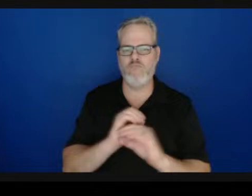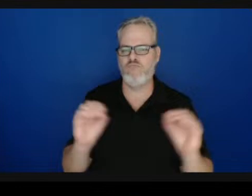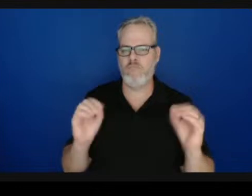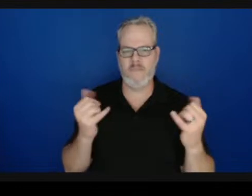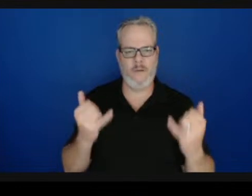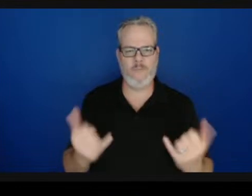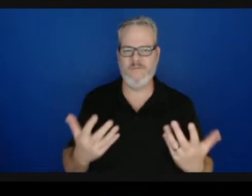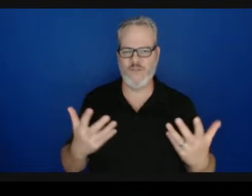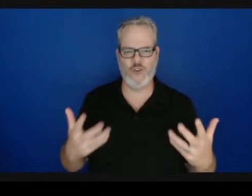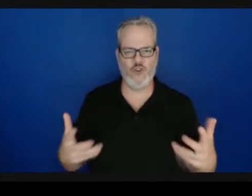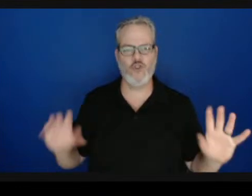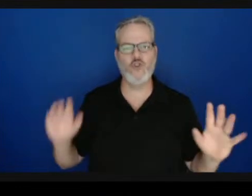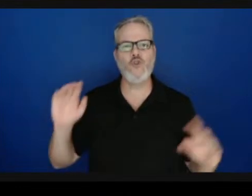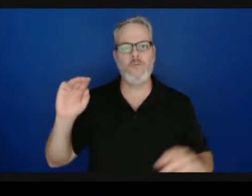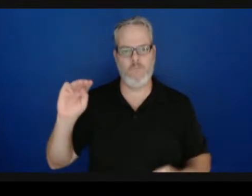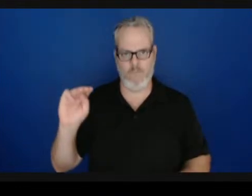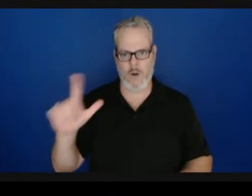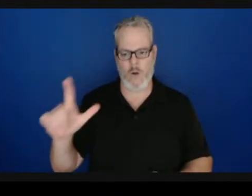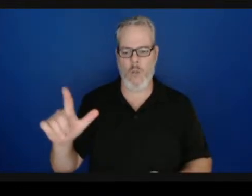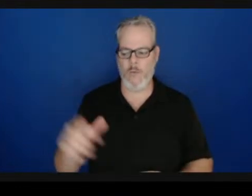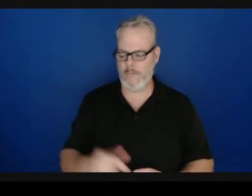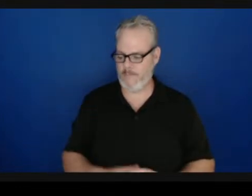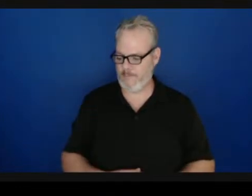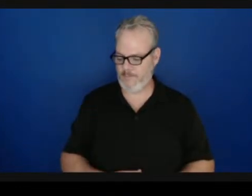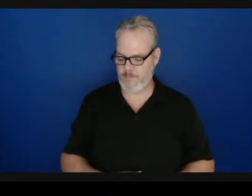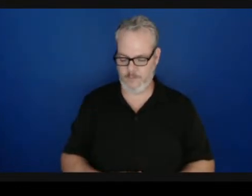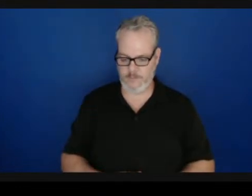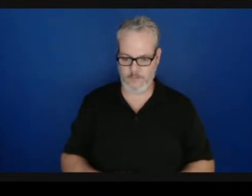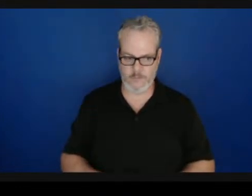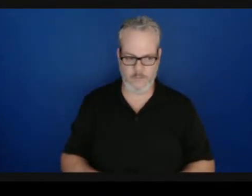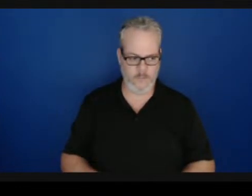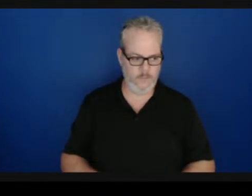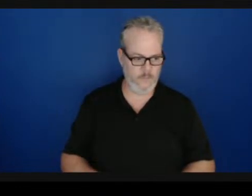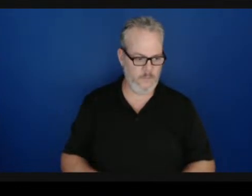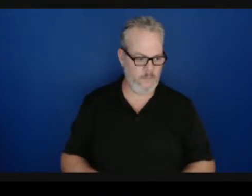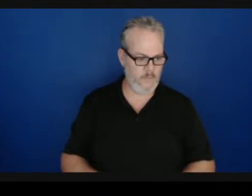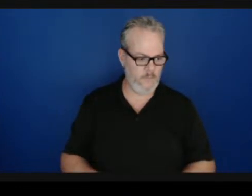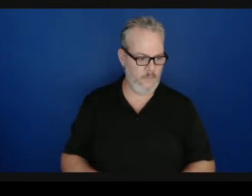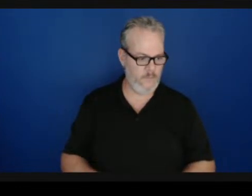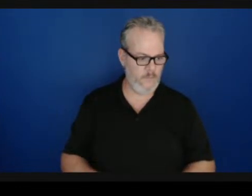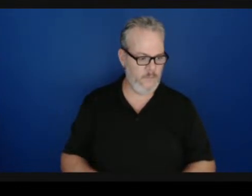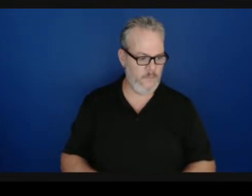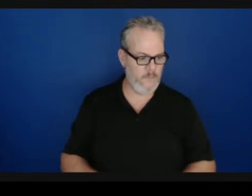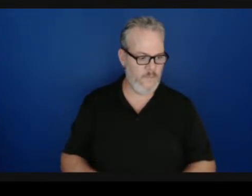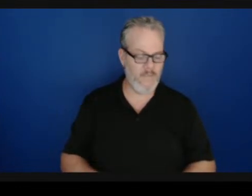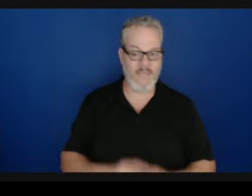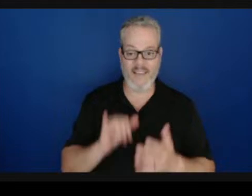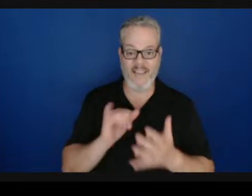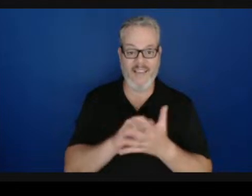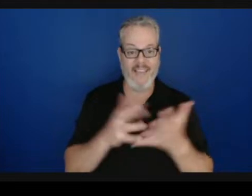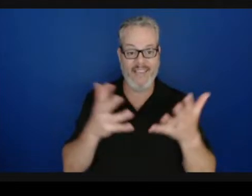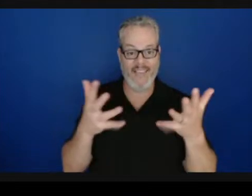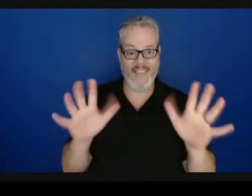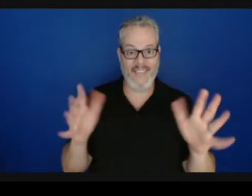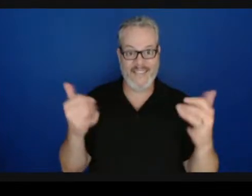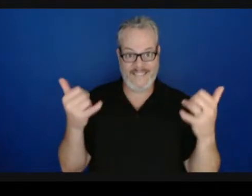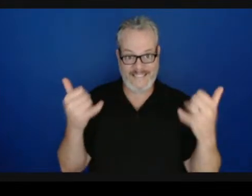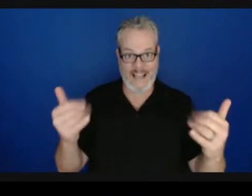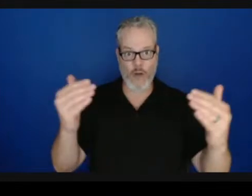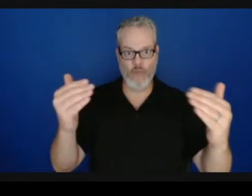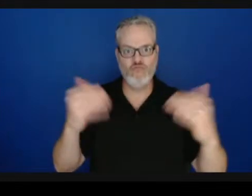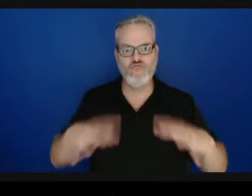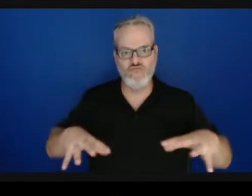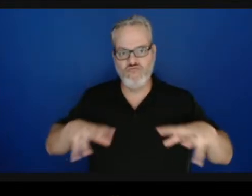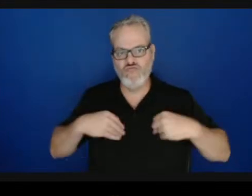So that is Mauna Loa for us. And that is our lineup. So we can get to some questions and